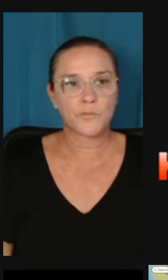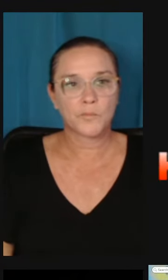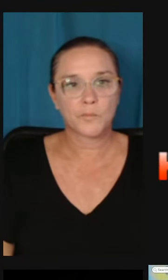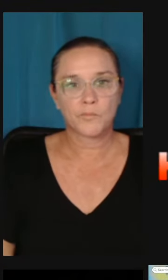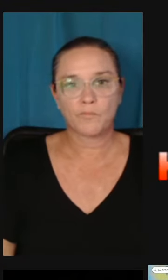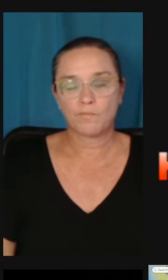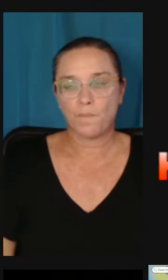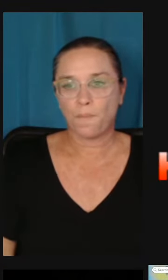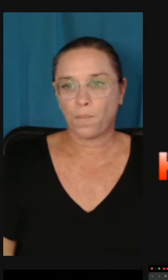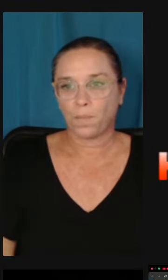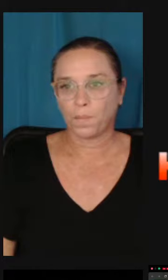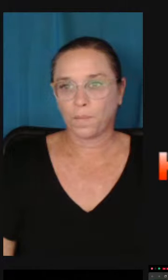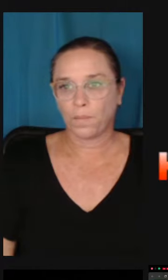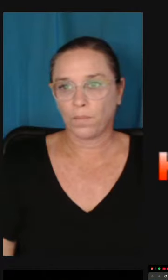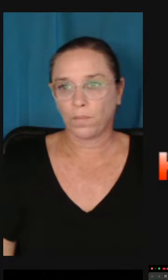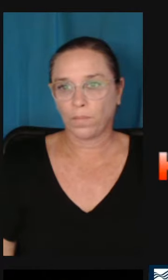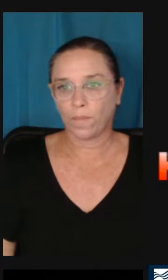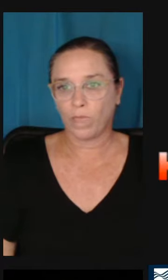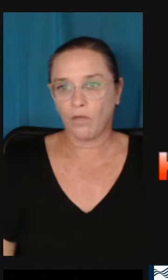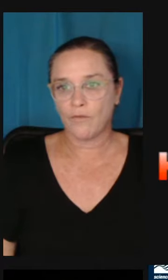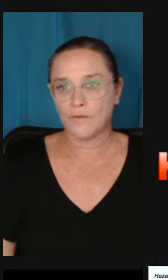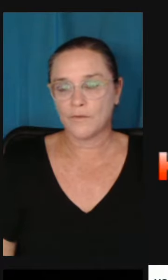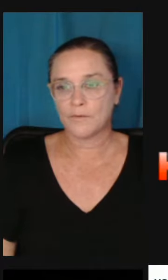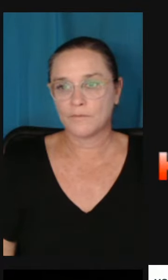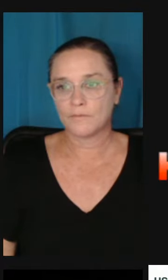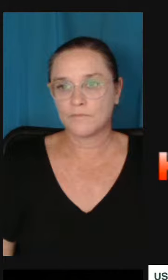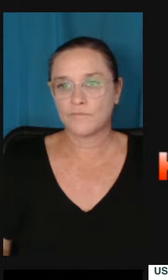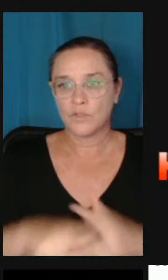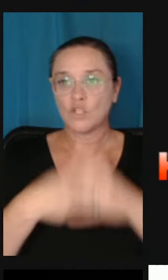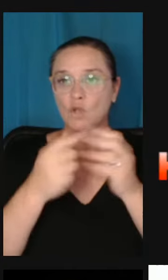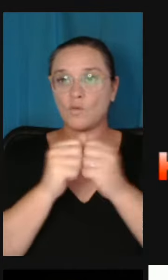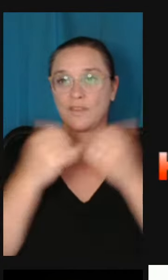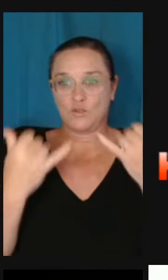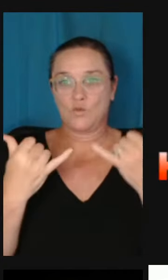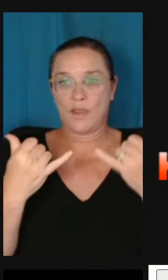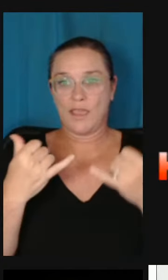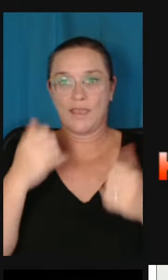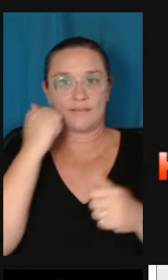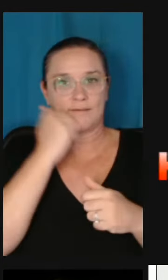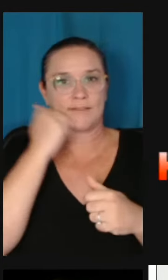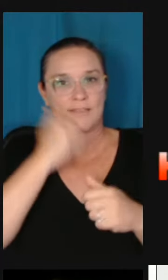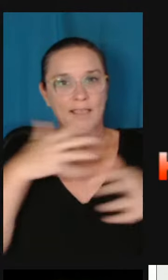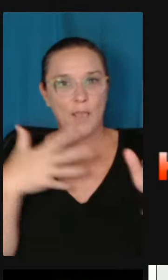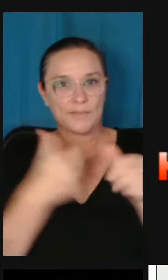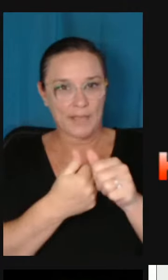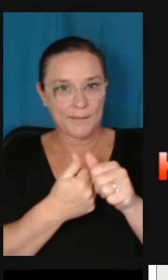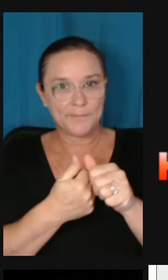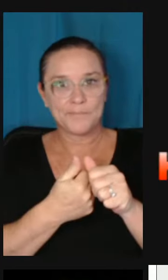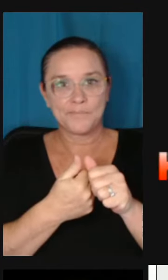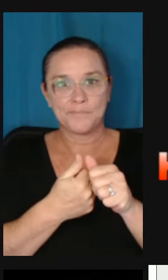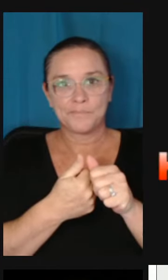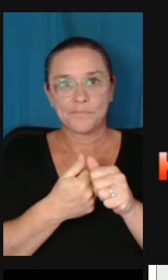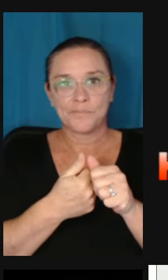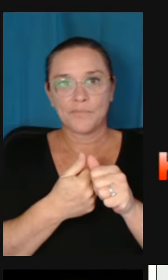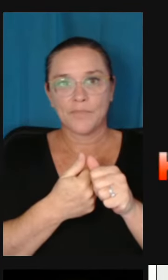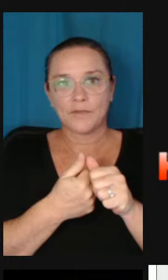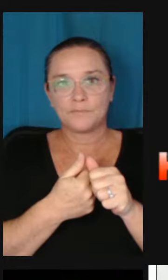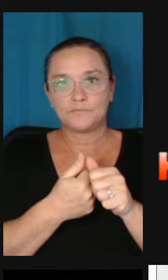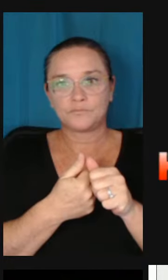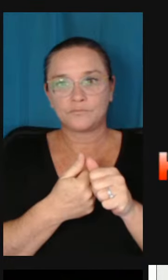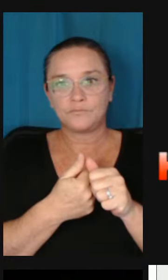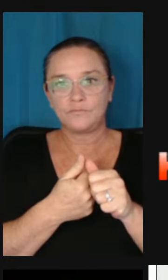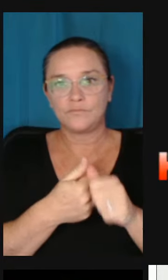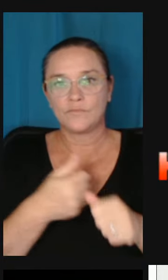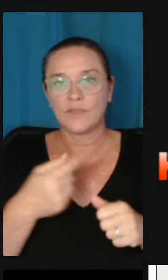And so I'll just start off with today's daily update, right, which notes that inflation resumed